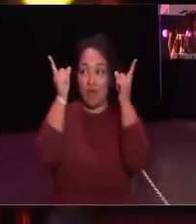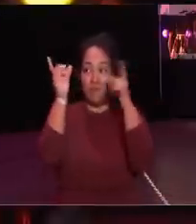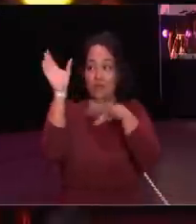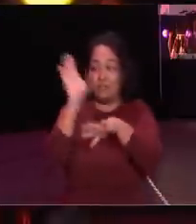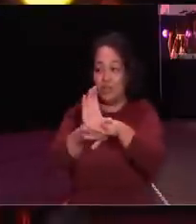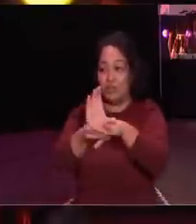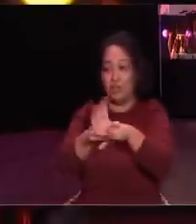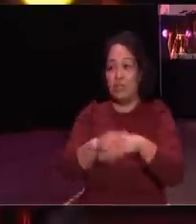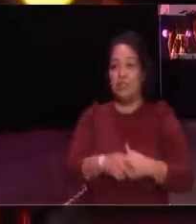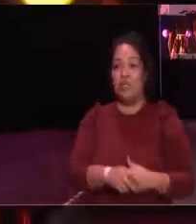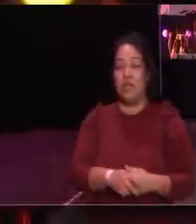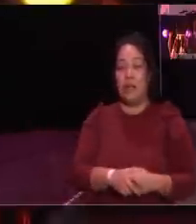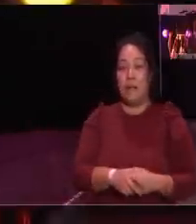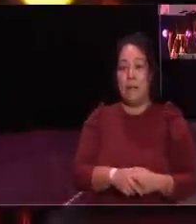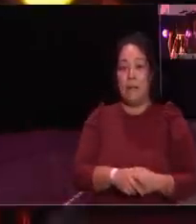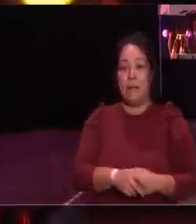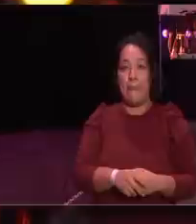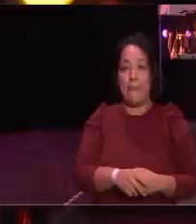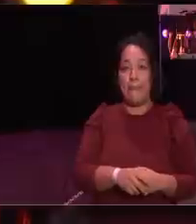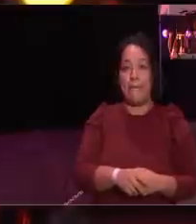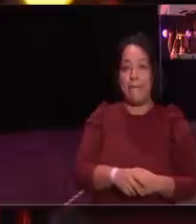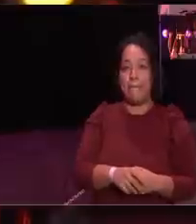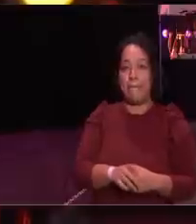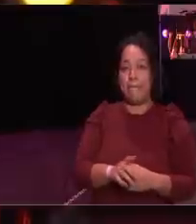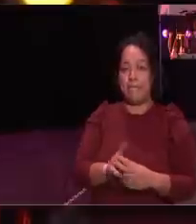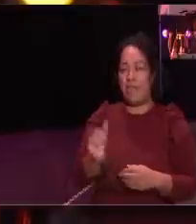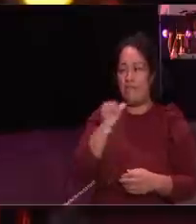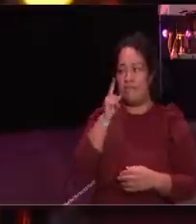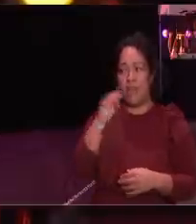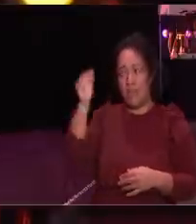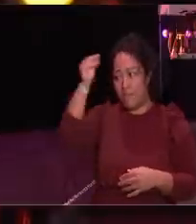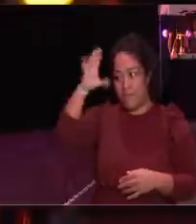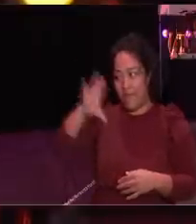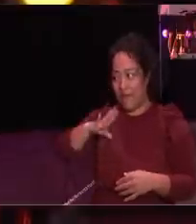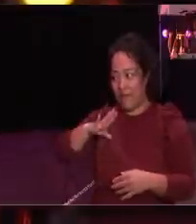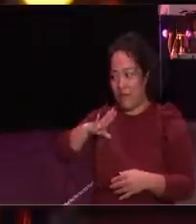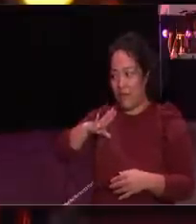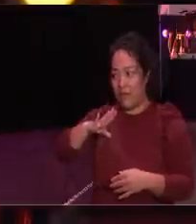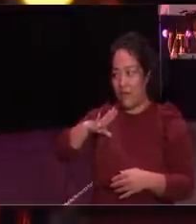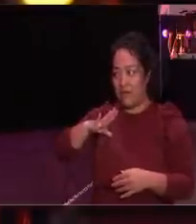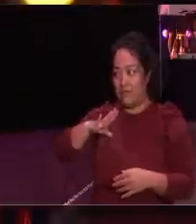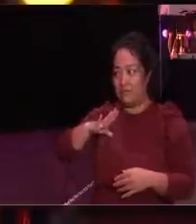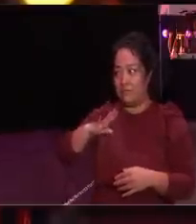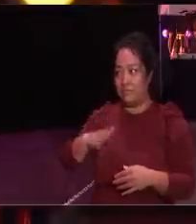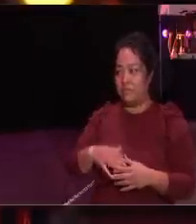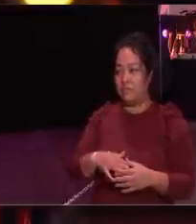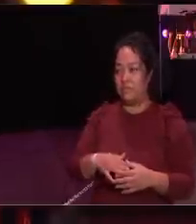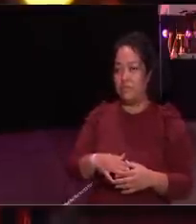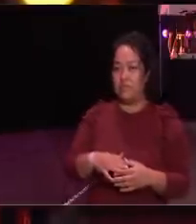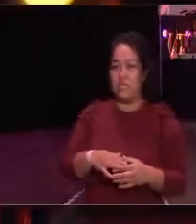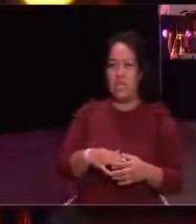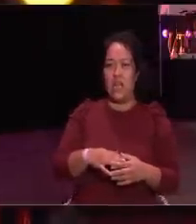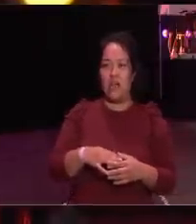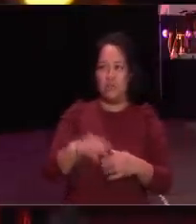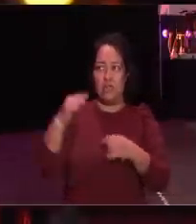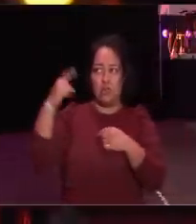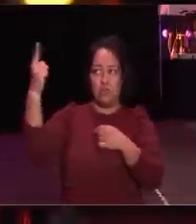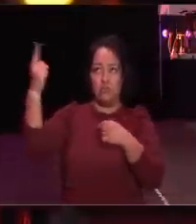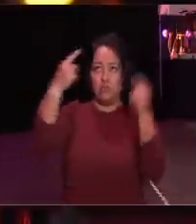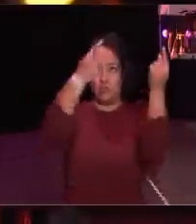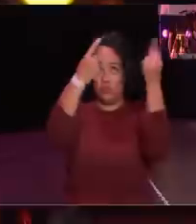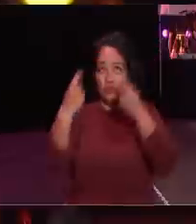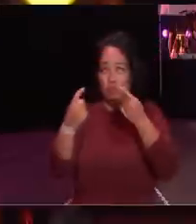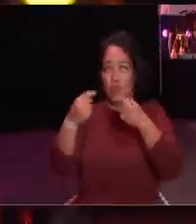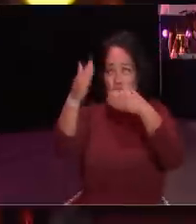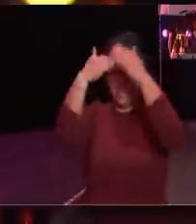church. Esto no es del hombre. This is not of man. Esto viene directamente del cielo. This comes directly from